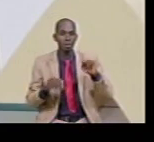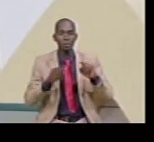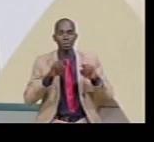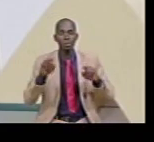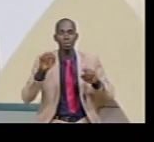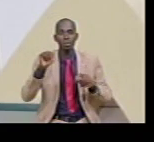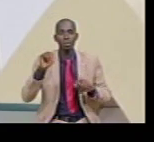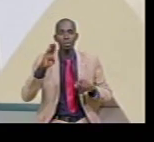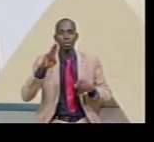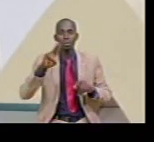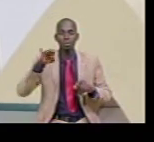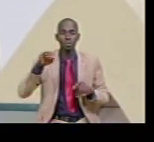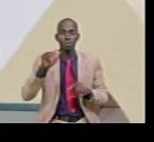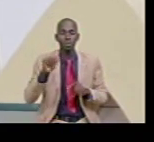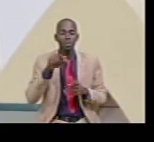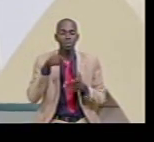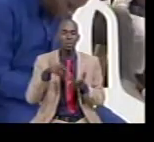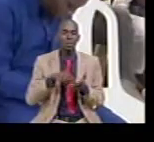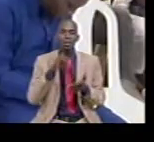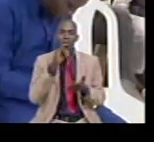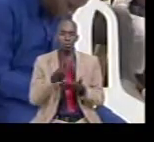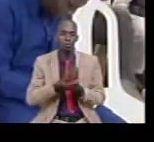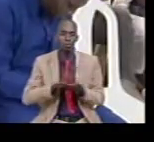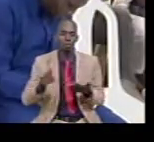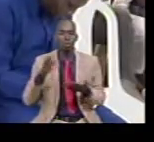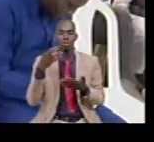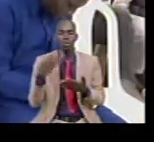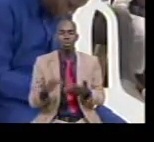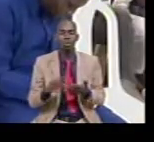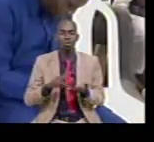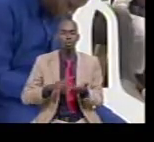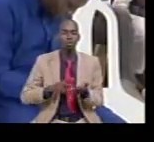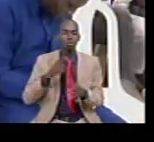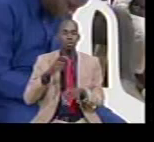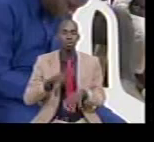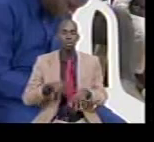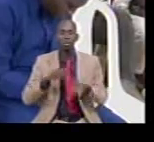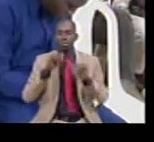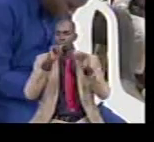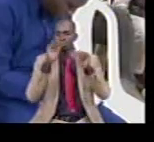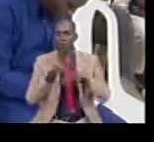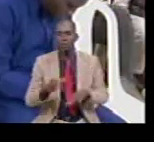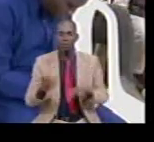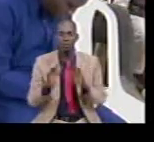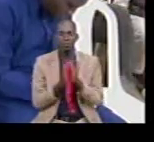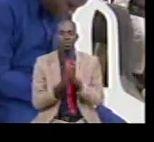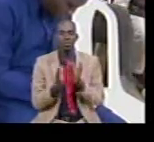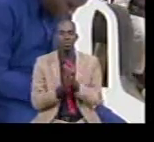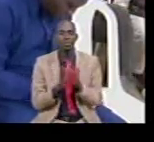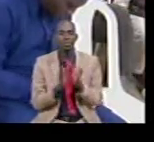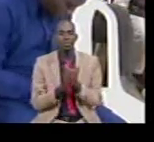double portion. Let's put our hands together.